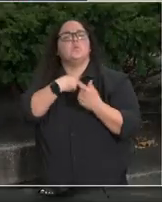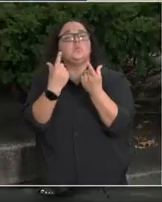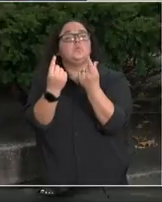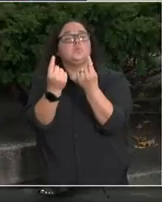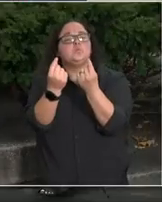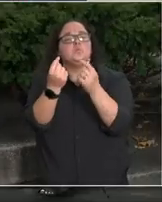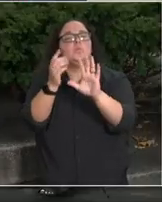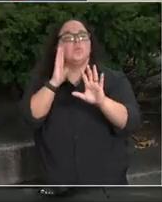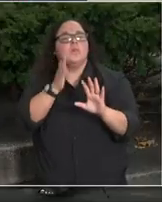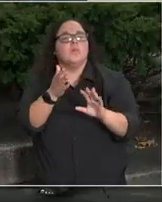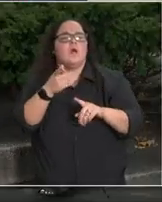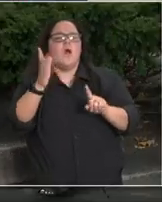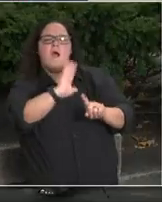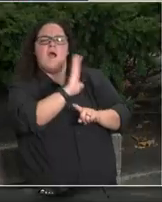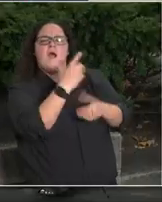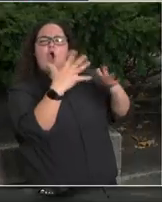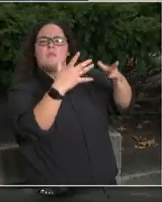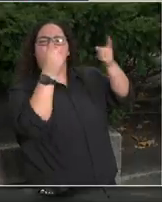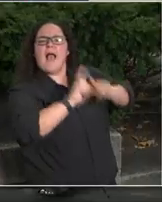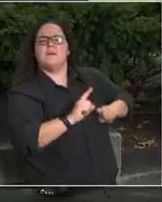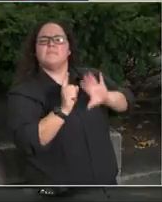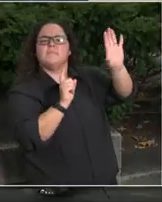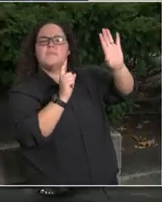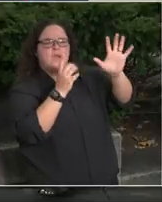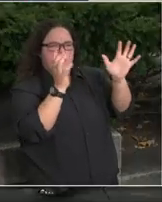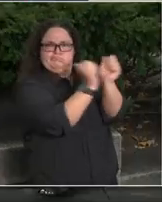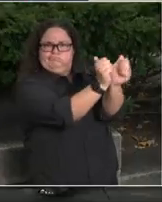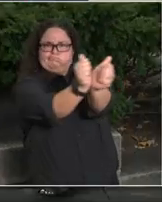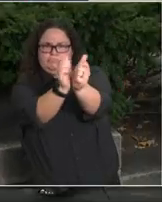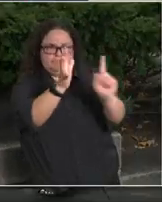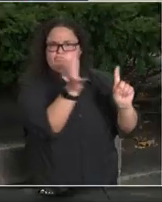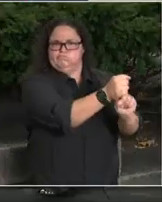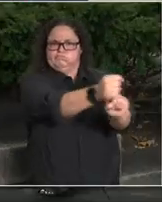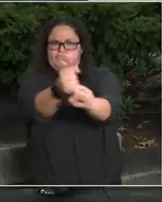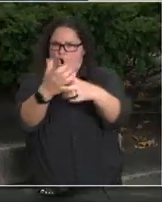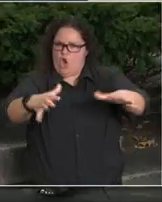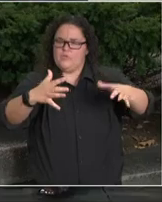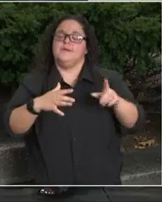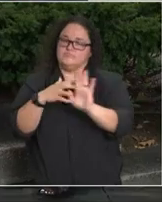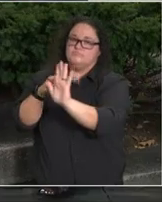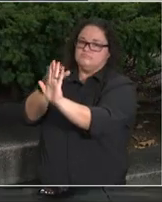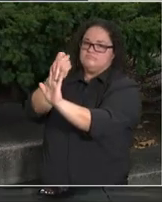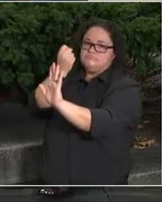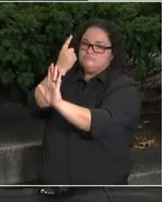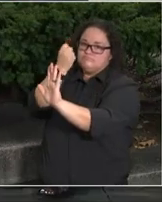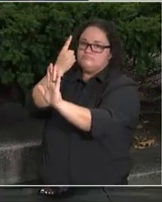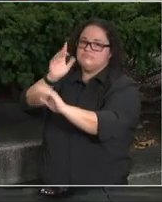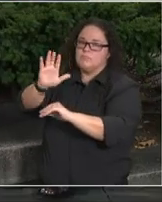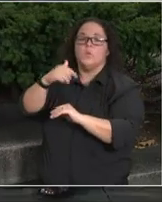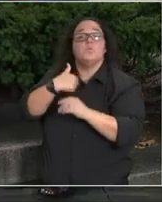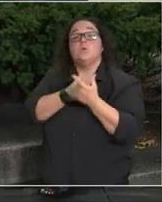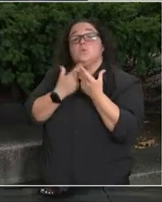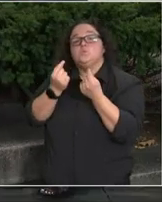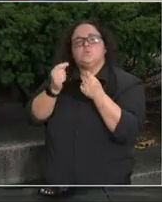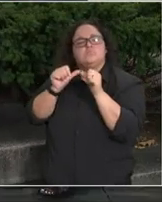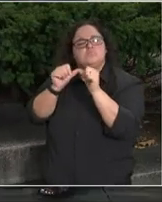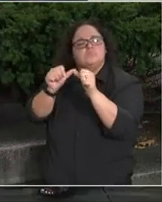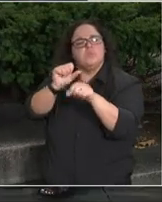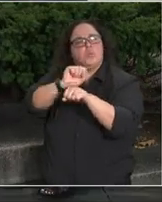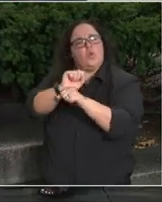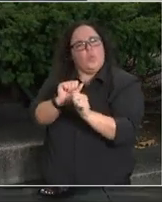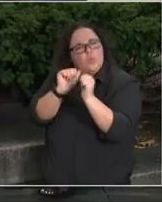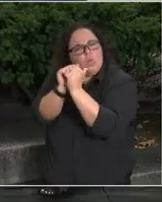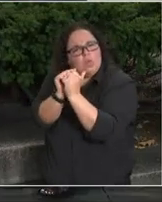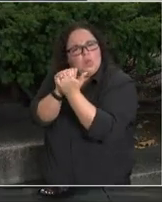in our city and that the services that MPD provides in furtherance of a request from the president, those services must comply with the